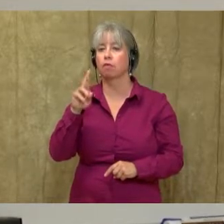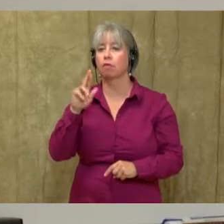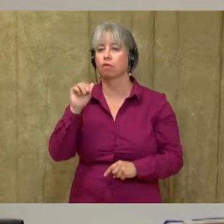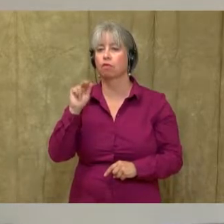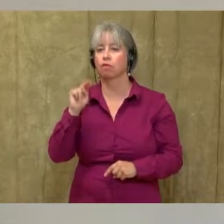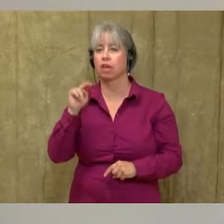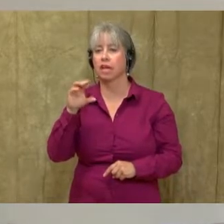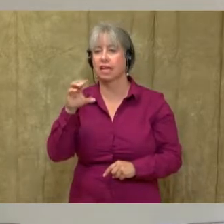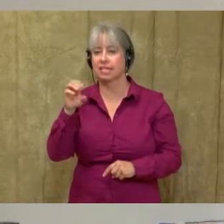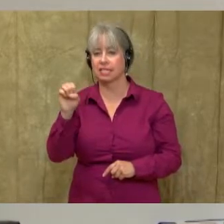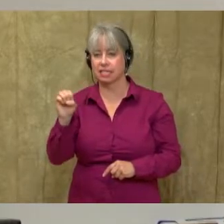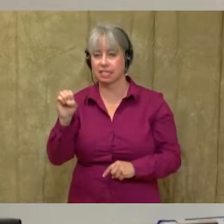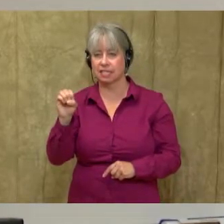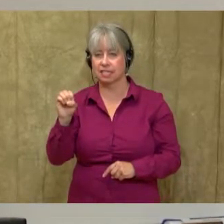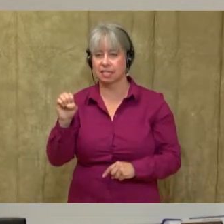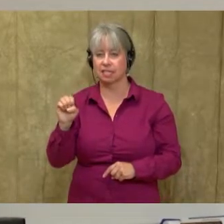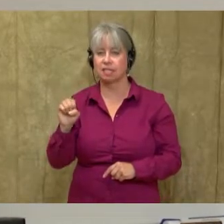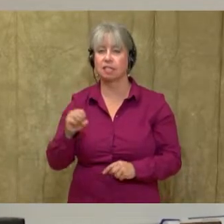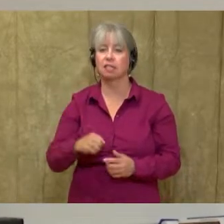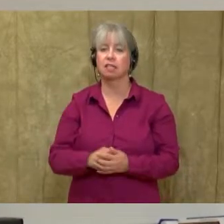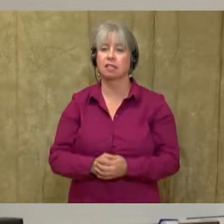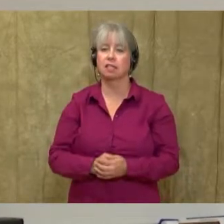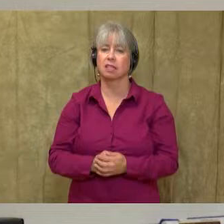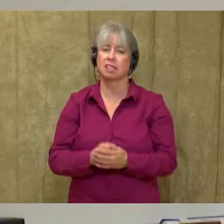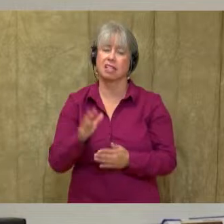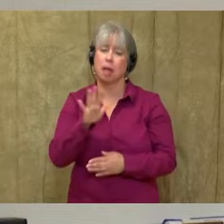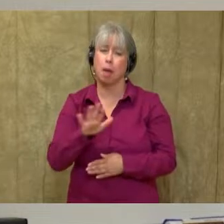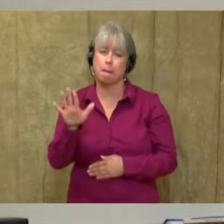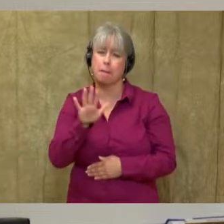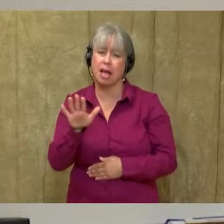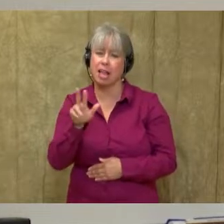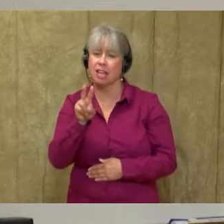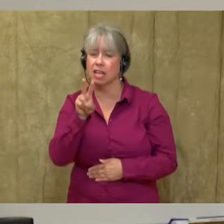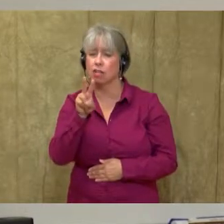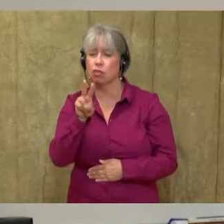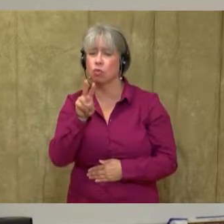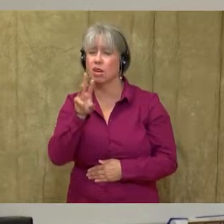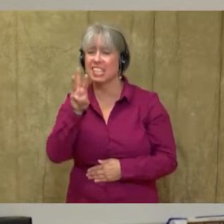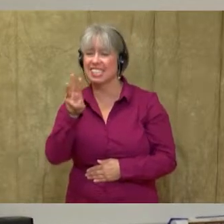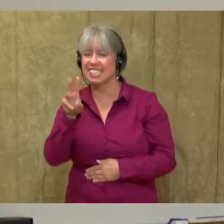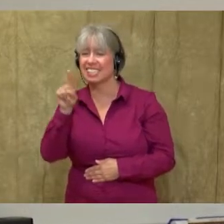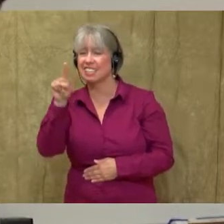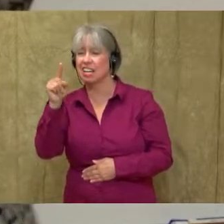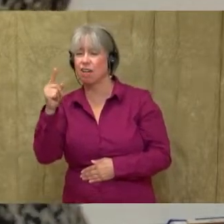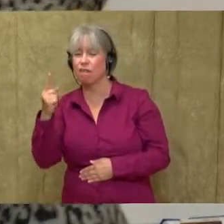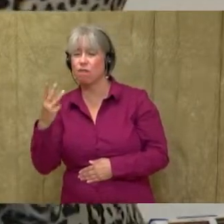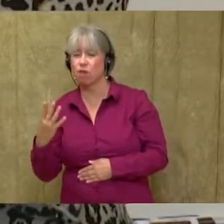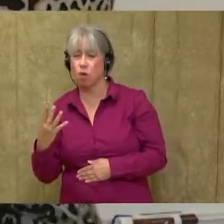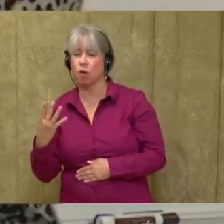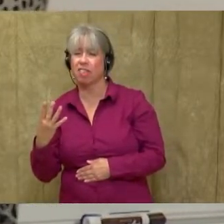right about 26 1/4. Okay, 26 1/4 if I go all the way